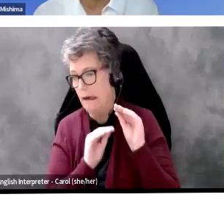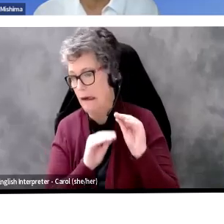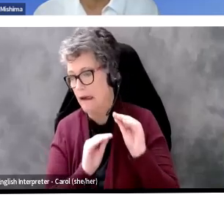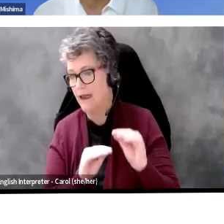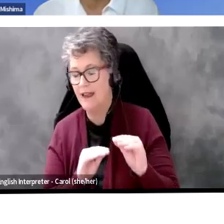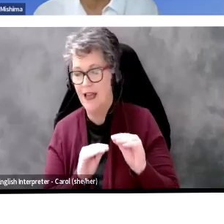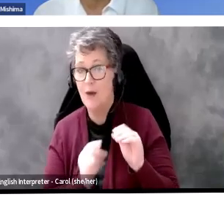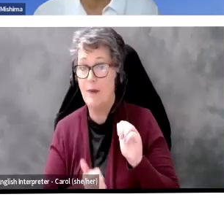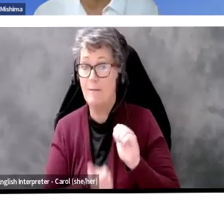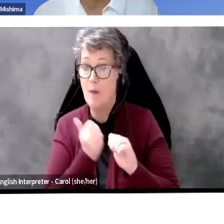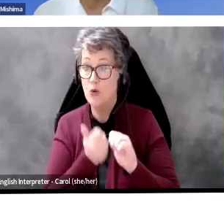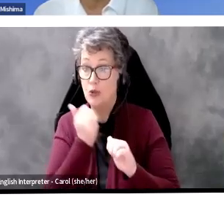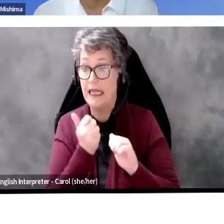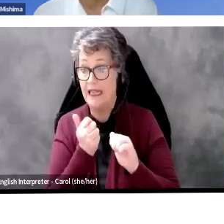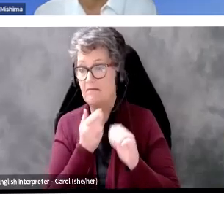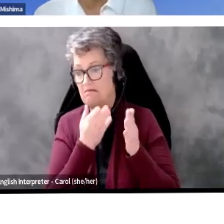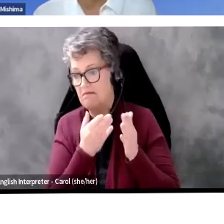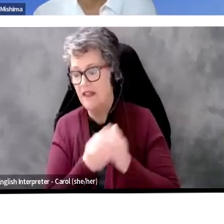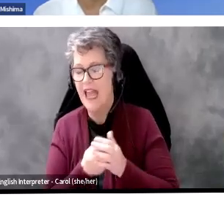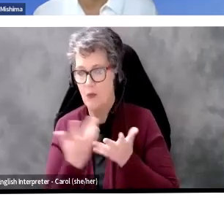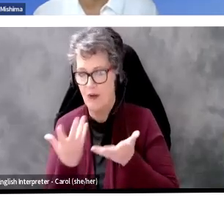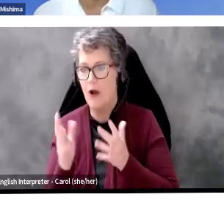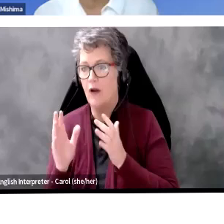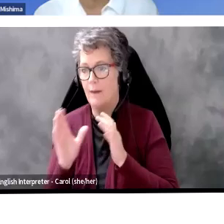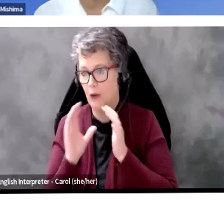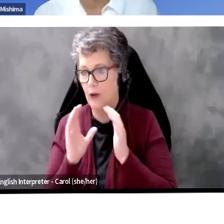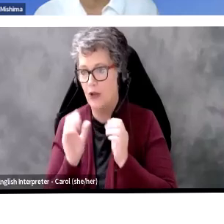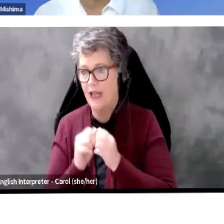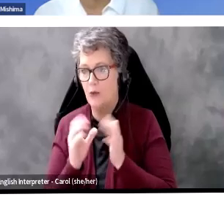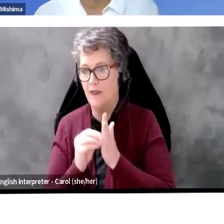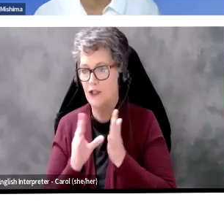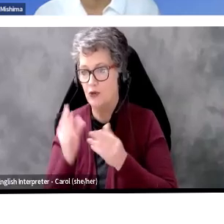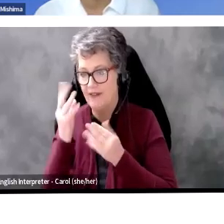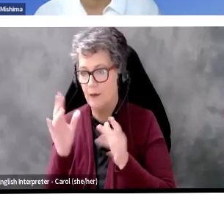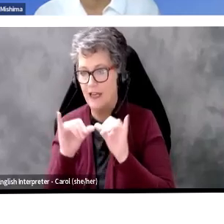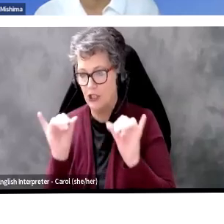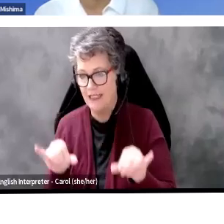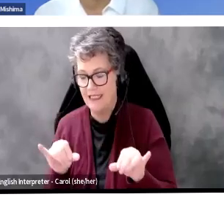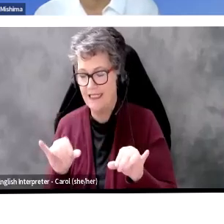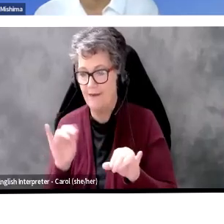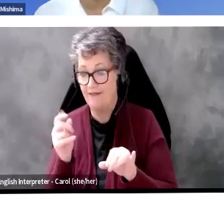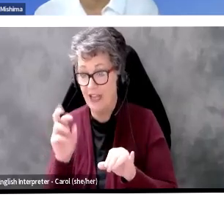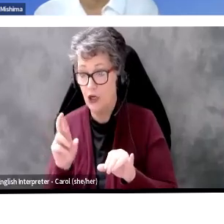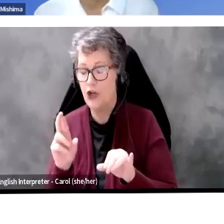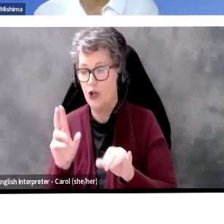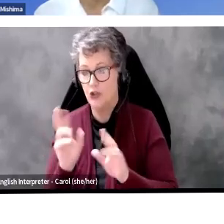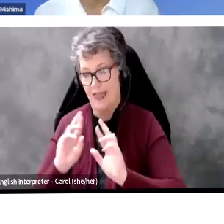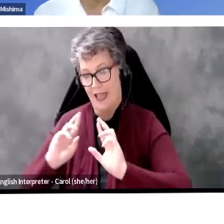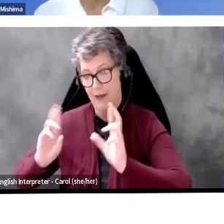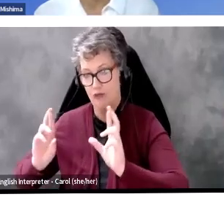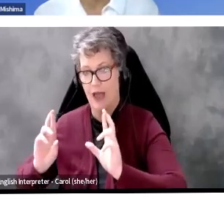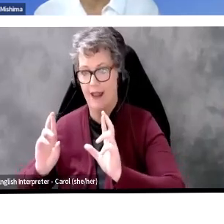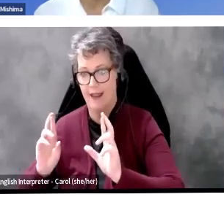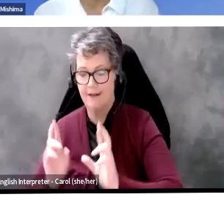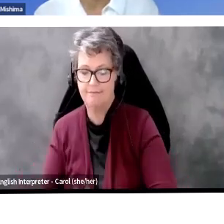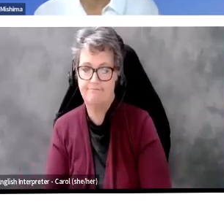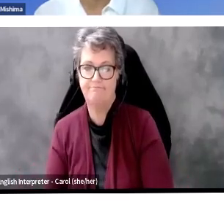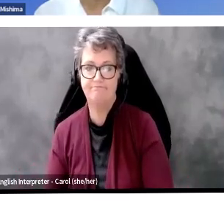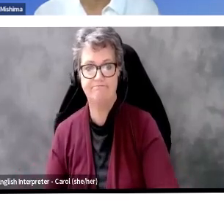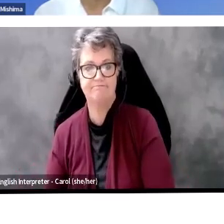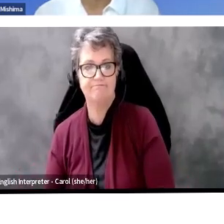but mostly they have been, and we have been communicating with their student information system vendors so they can be ready for